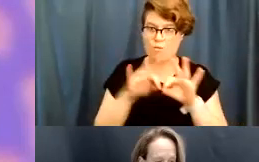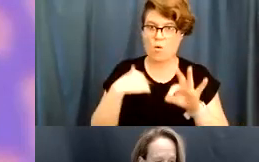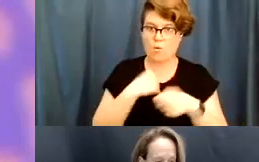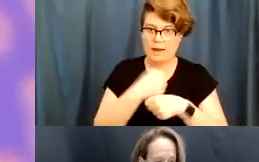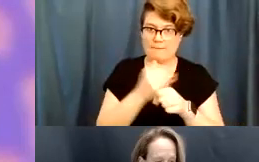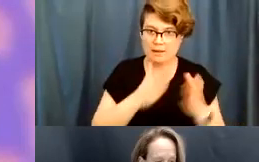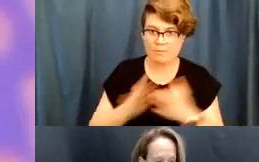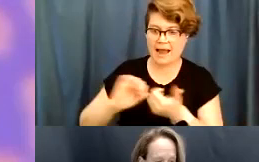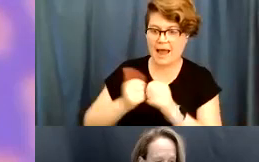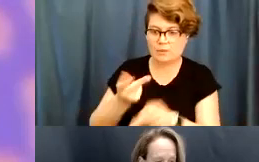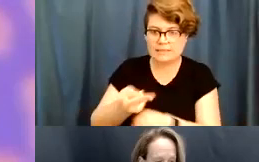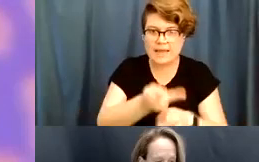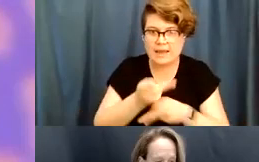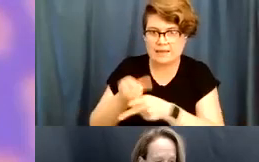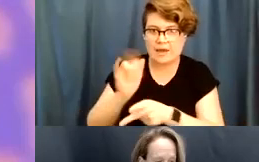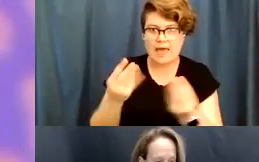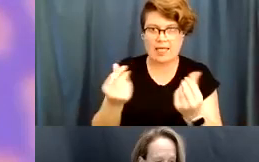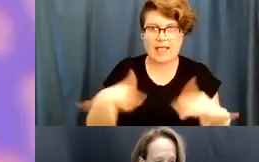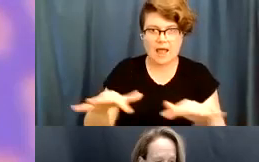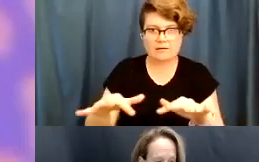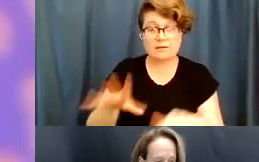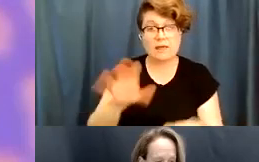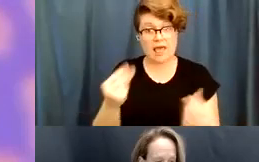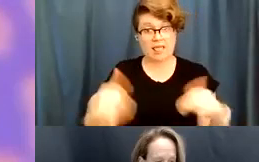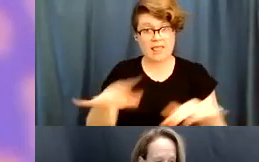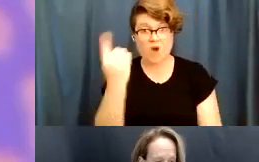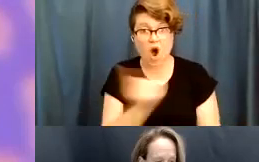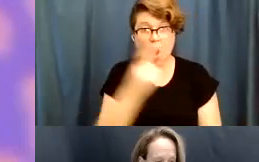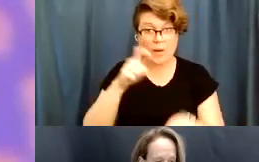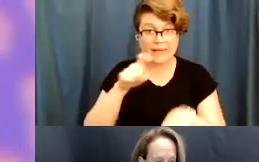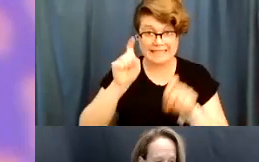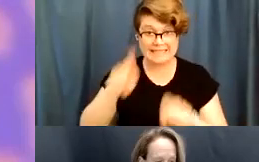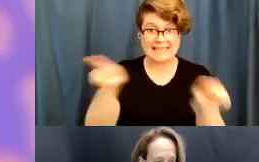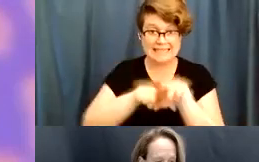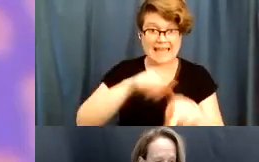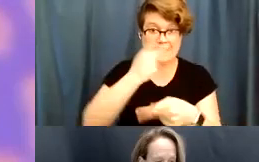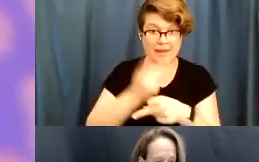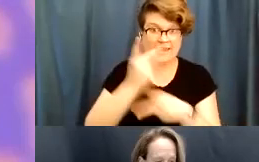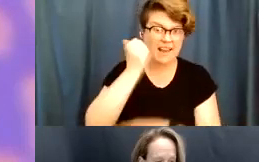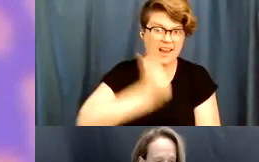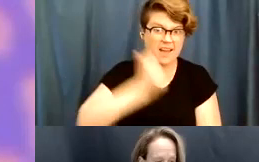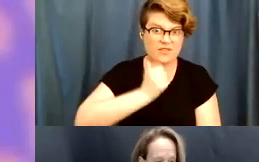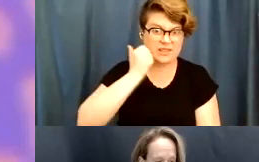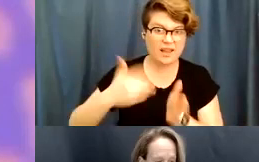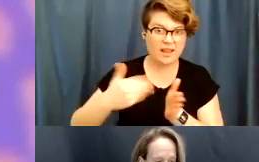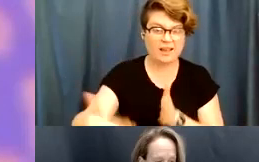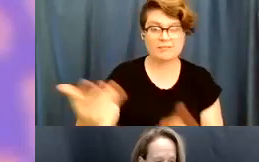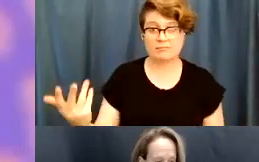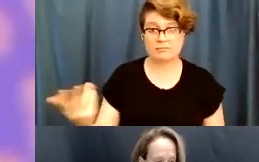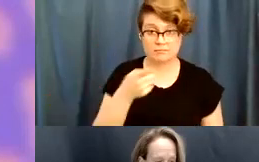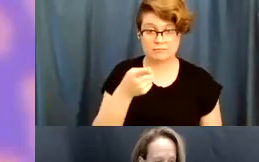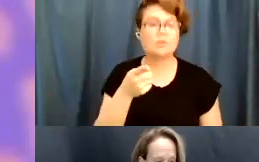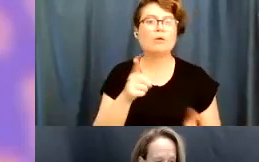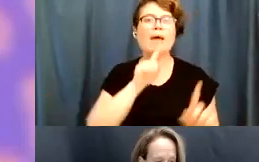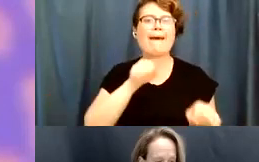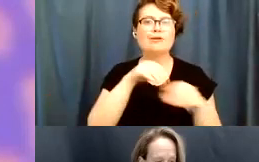land. Is that land always going to need the same type of care? So you can put in the chat, do you think that you're going to use the same type of